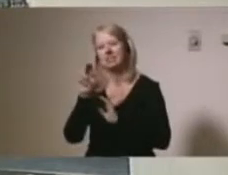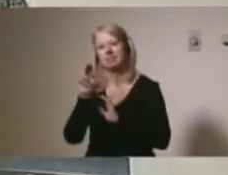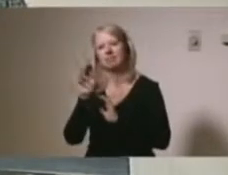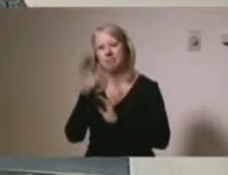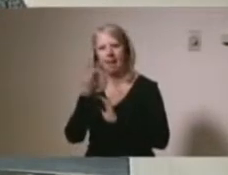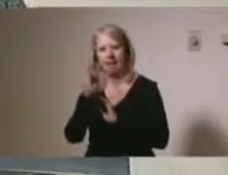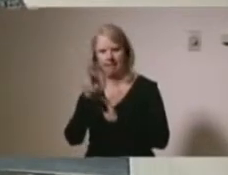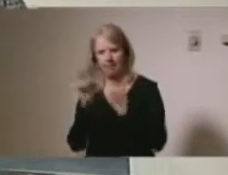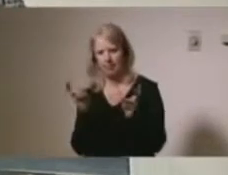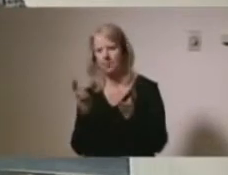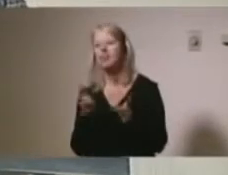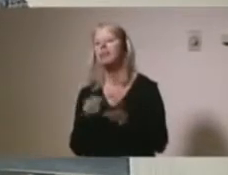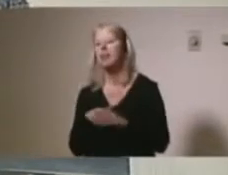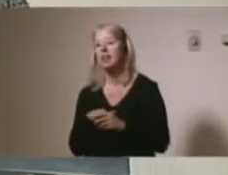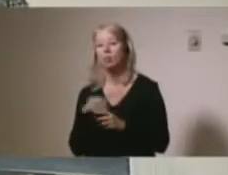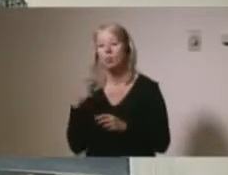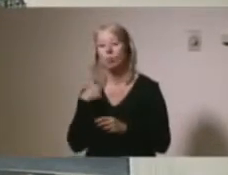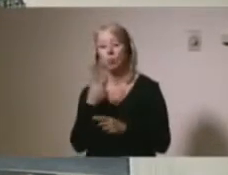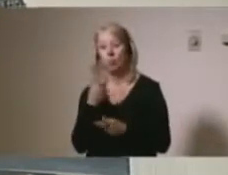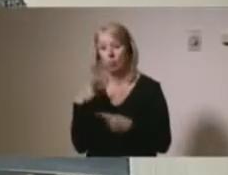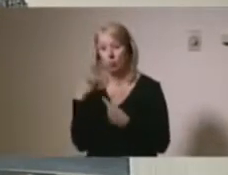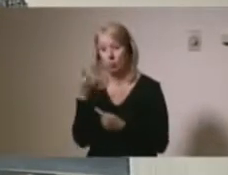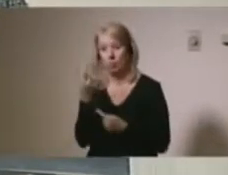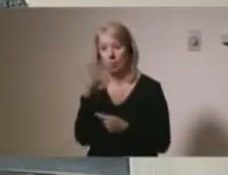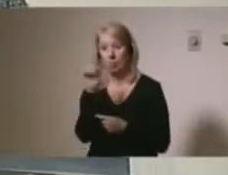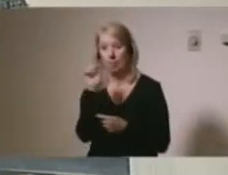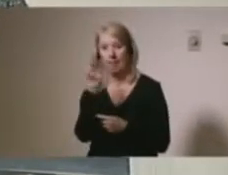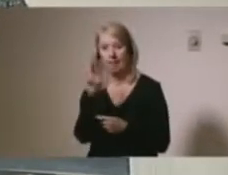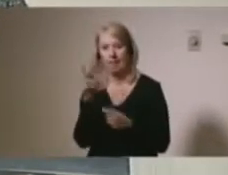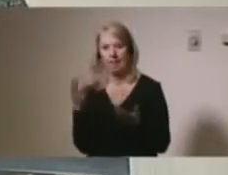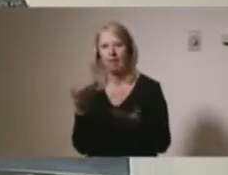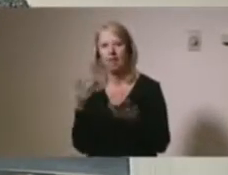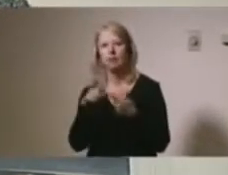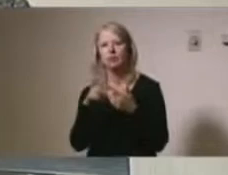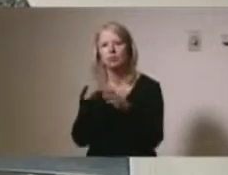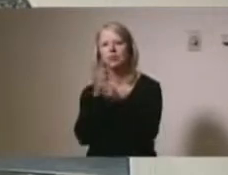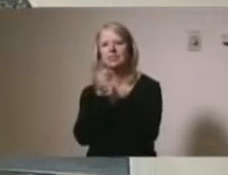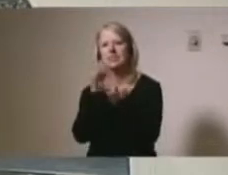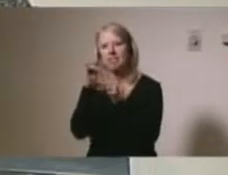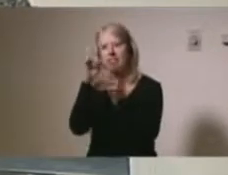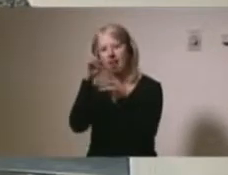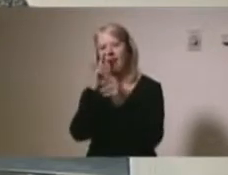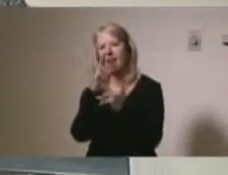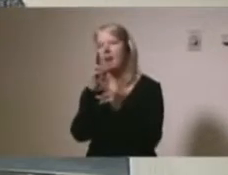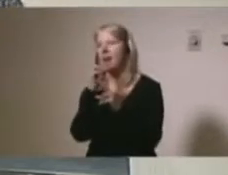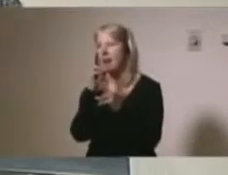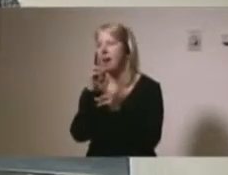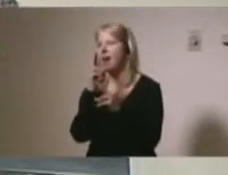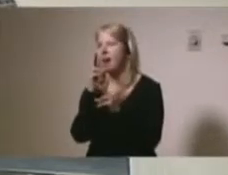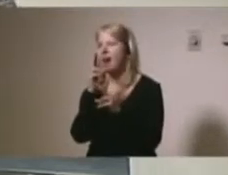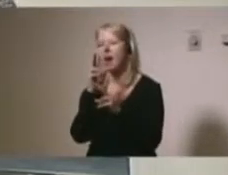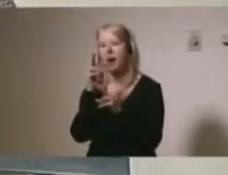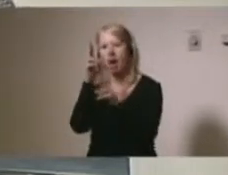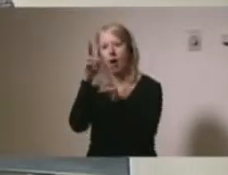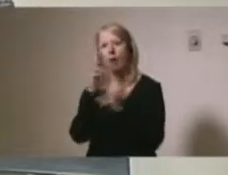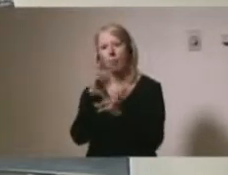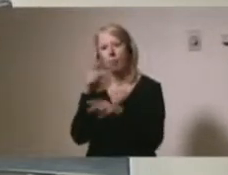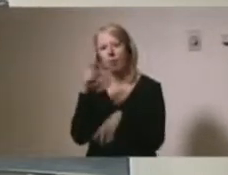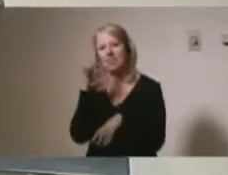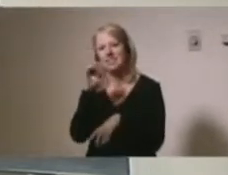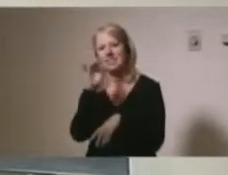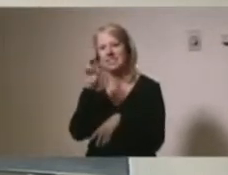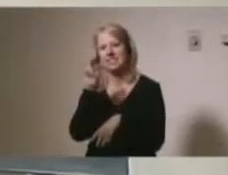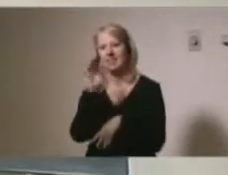said yesterday, we're the only bank to receive the poorest citizens of Canada because